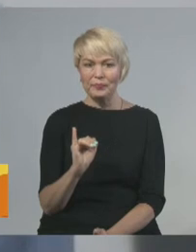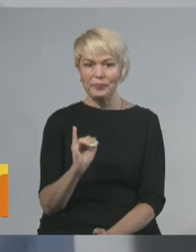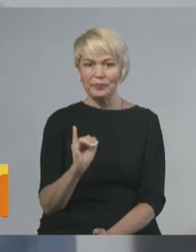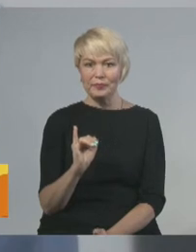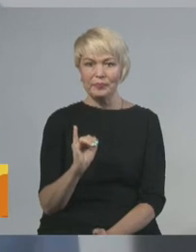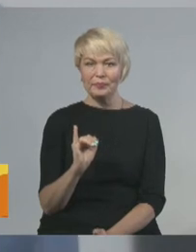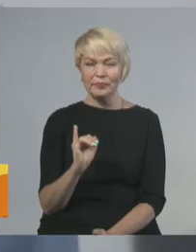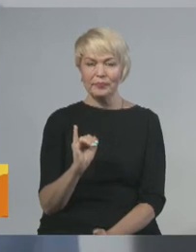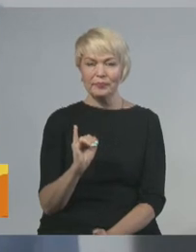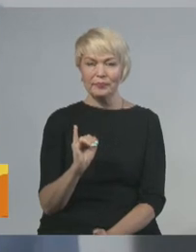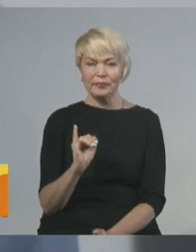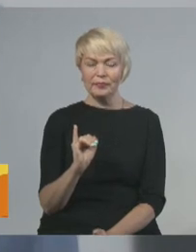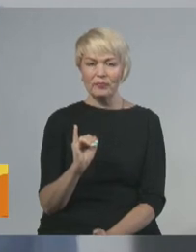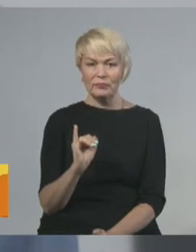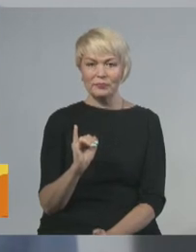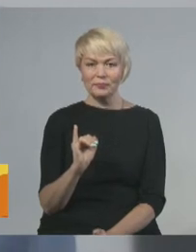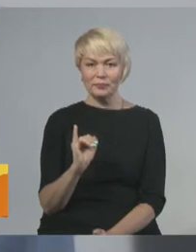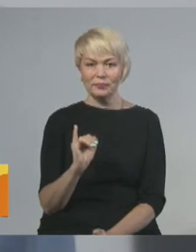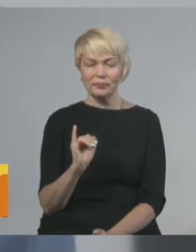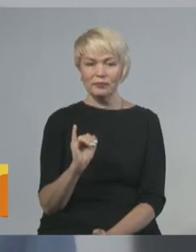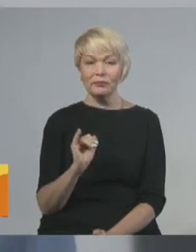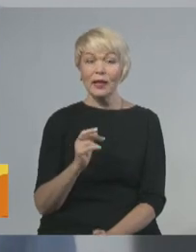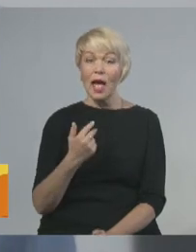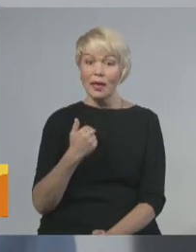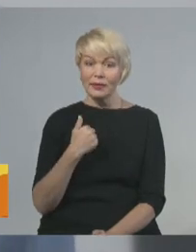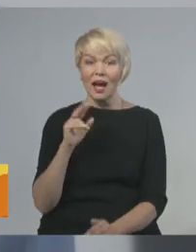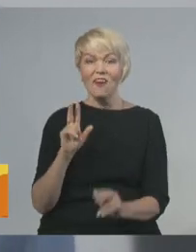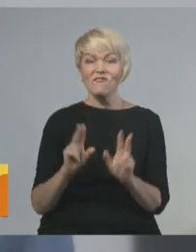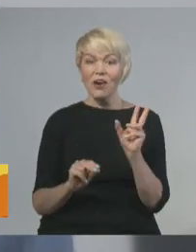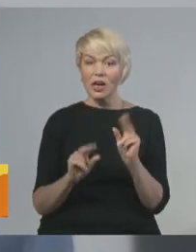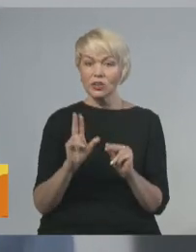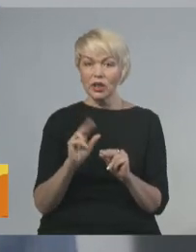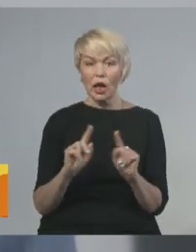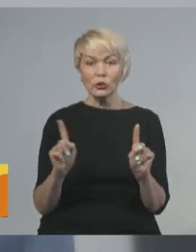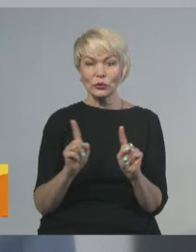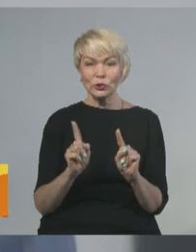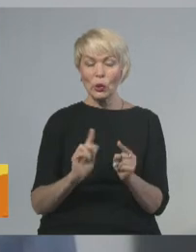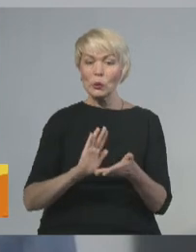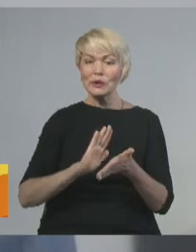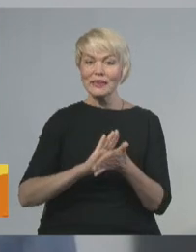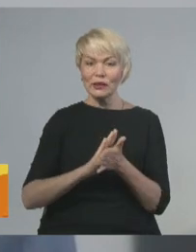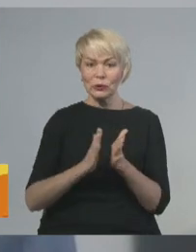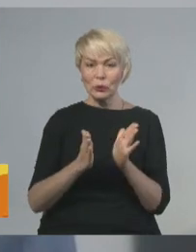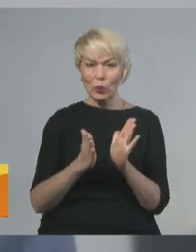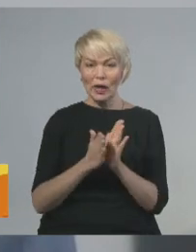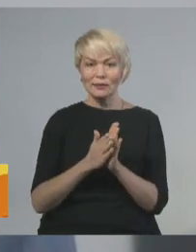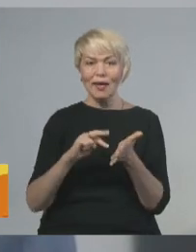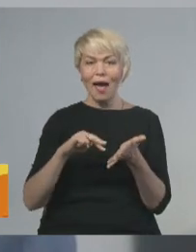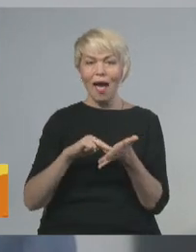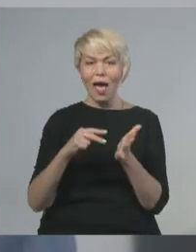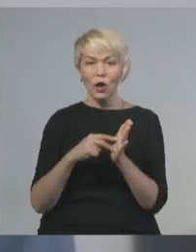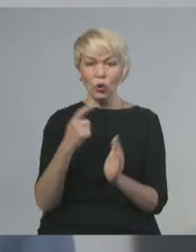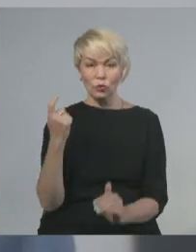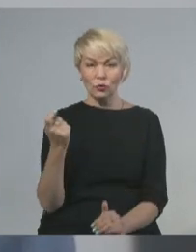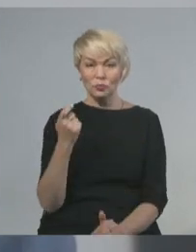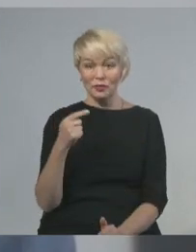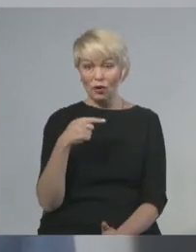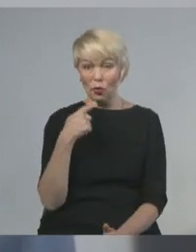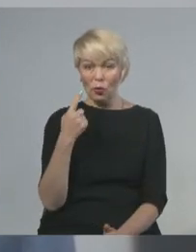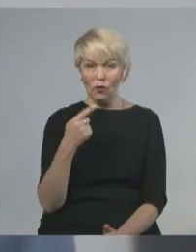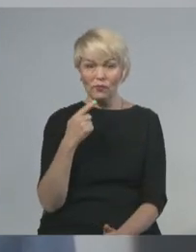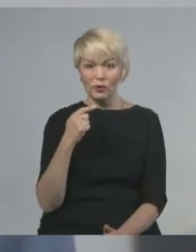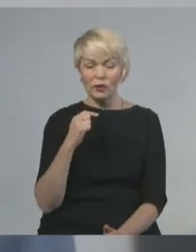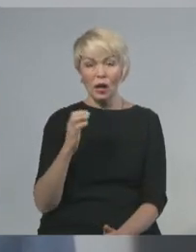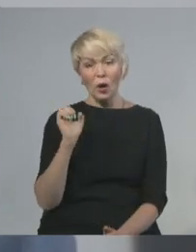maneuver i think the the situation economically is comparable to the